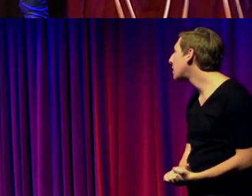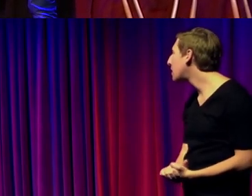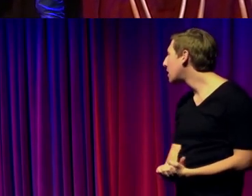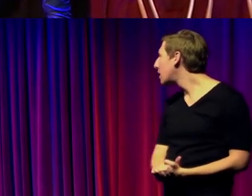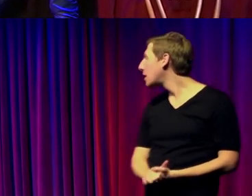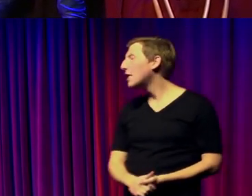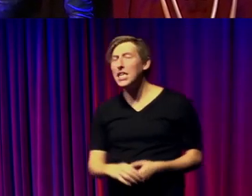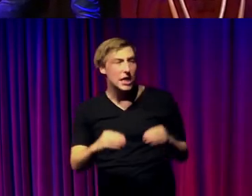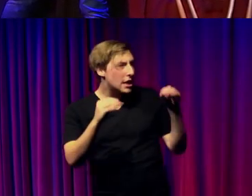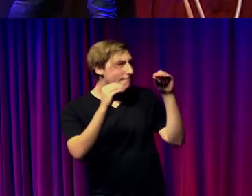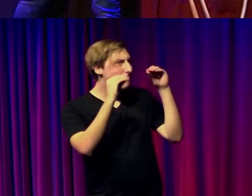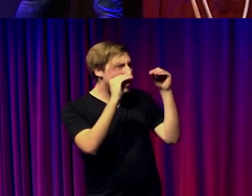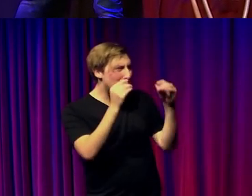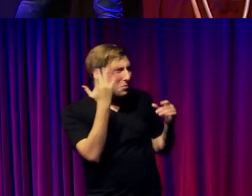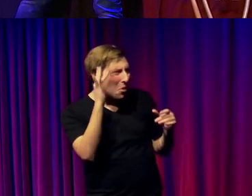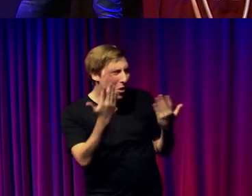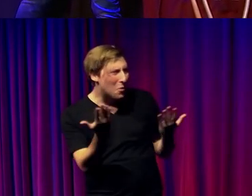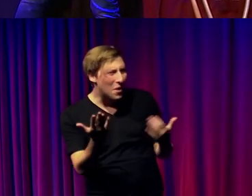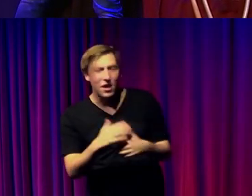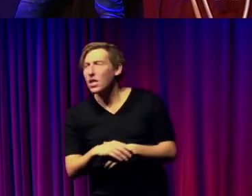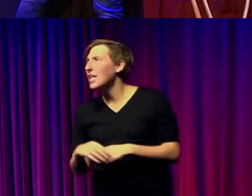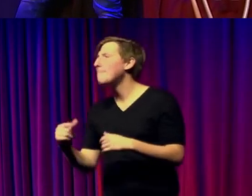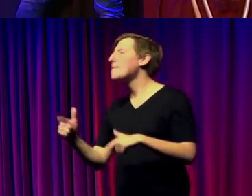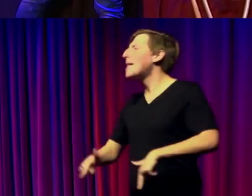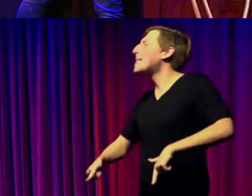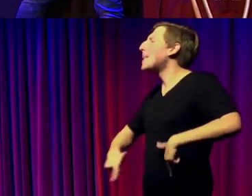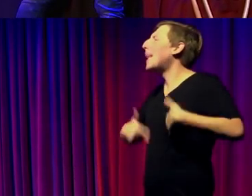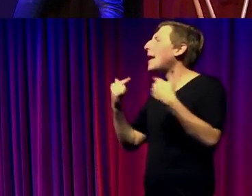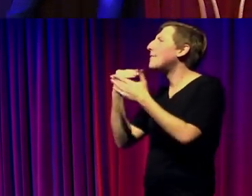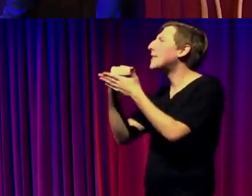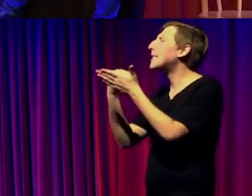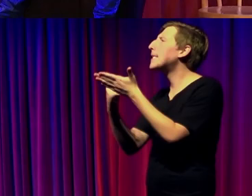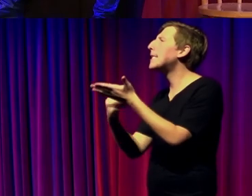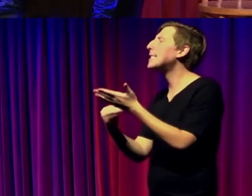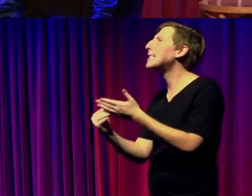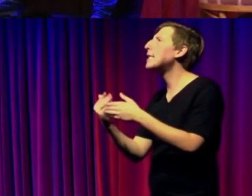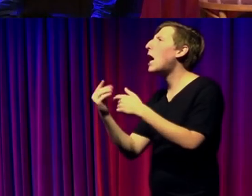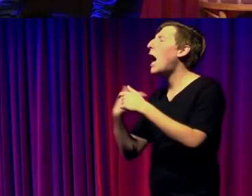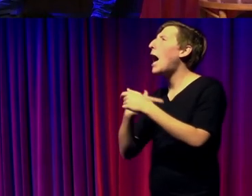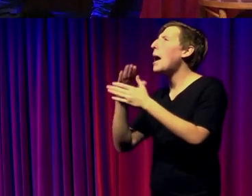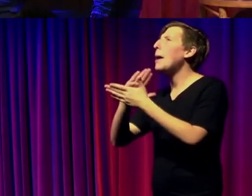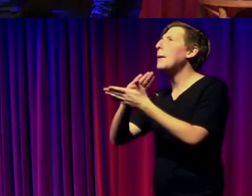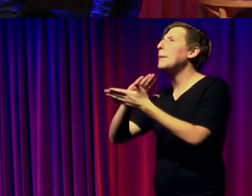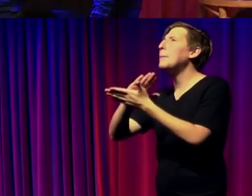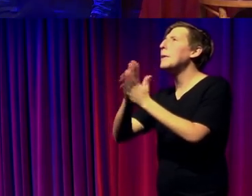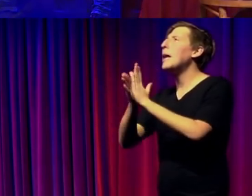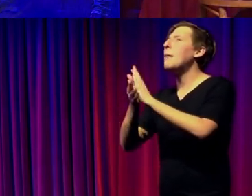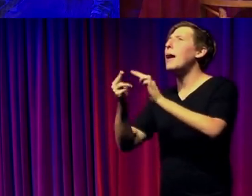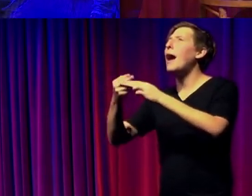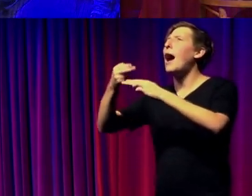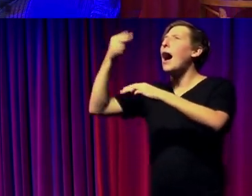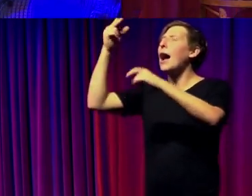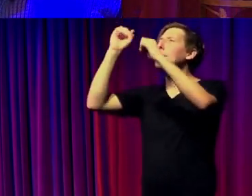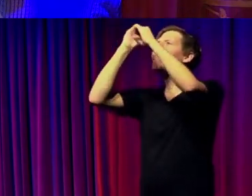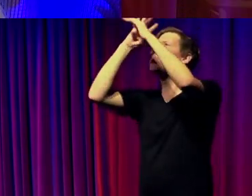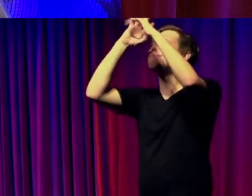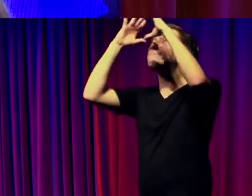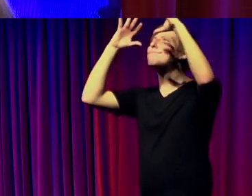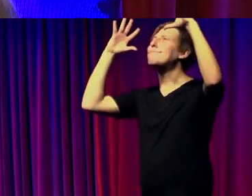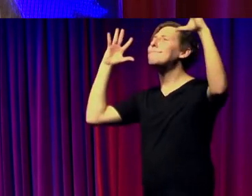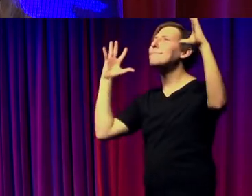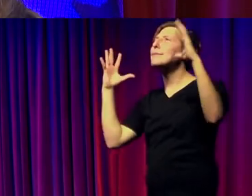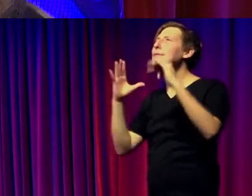Teach you something smart? Teach me some life lesson where I might have a higher consciousness at the end of it. Okay, all